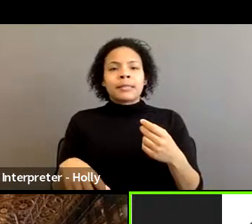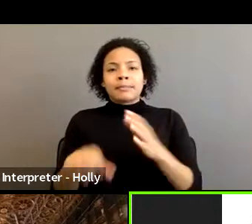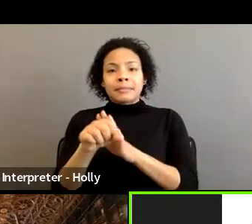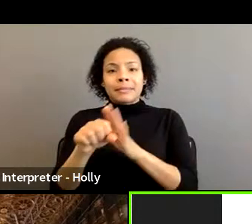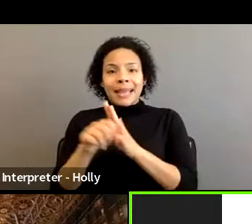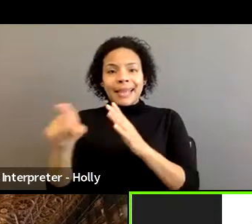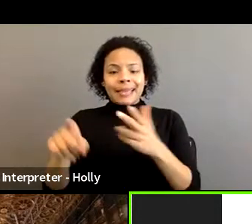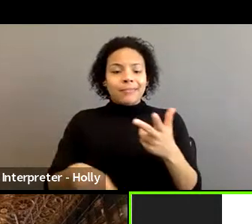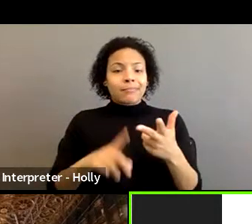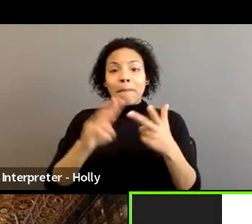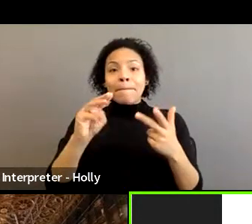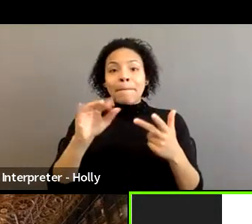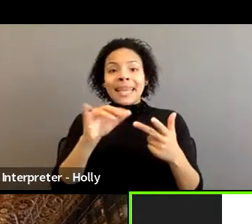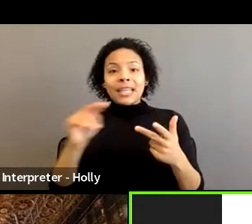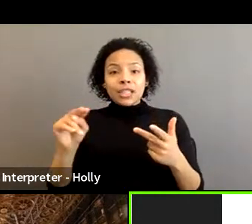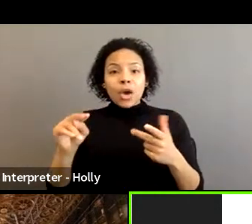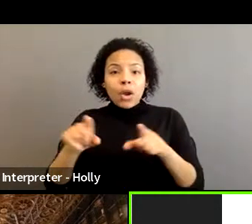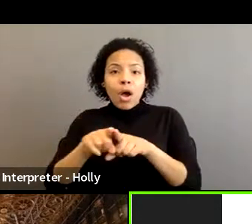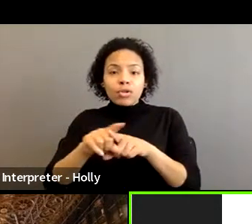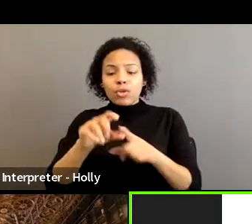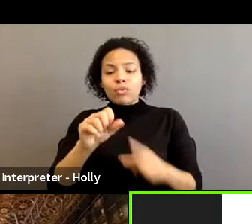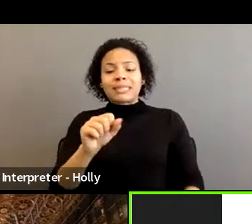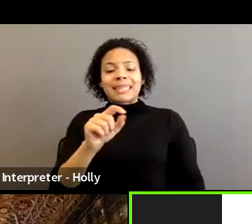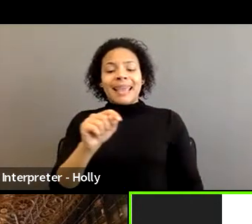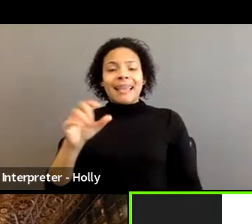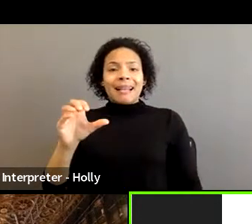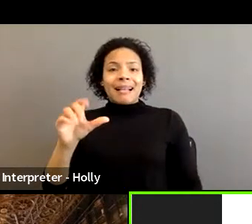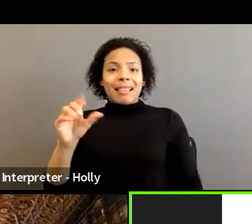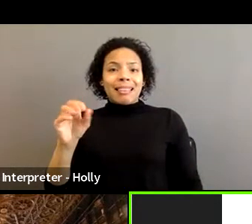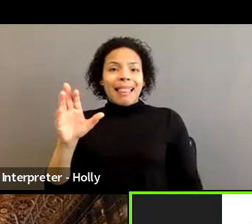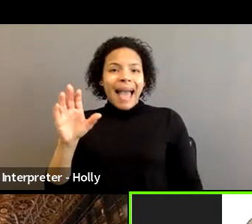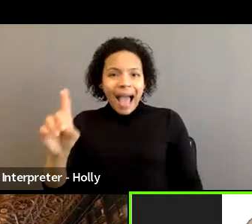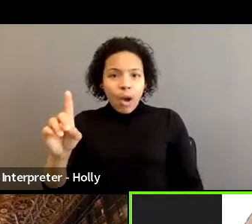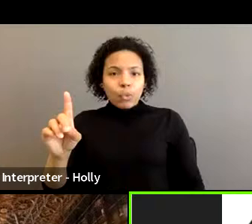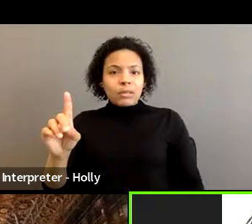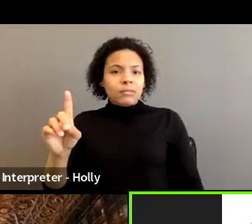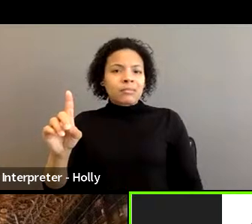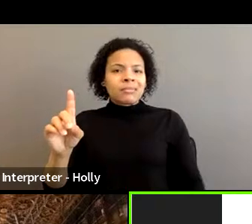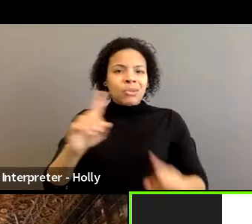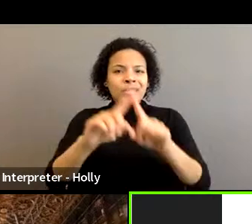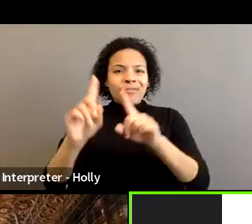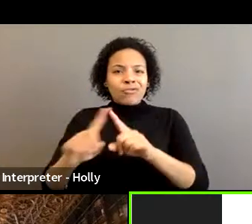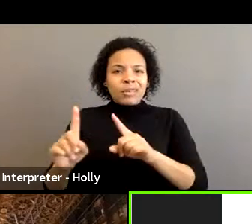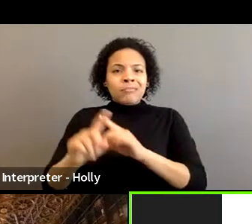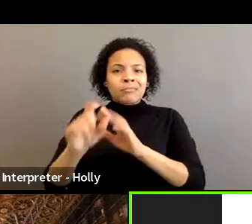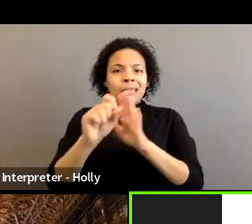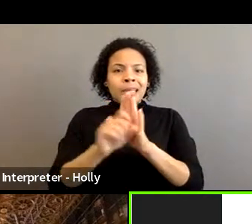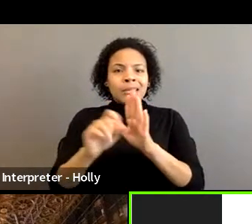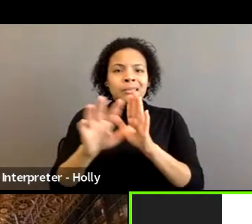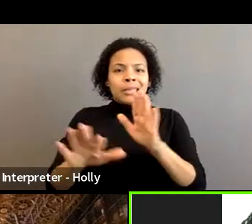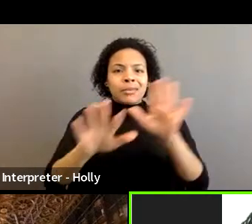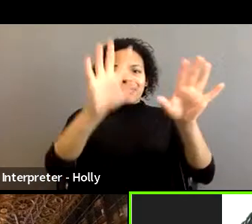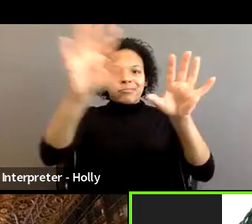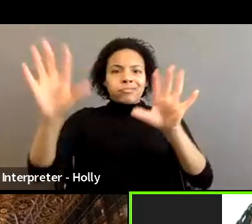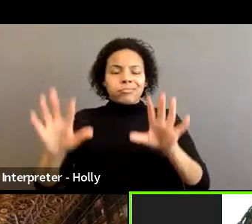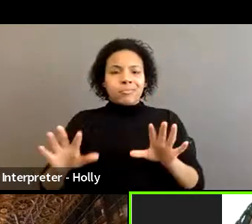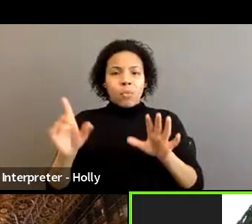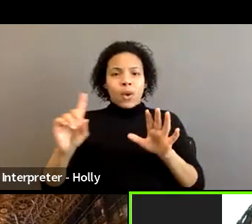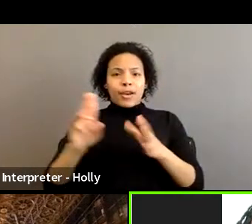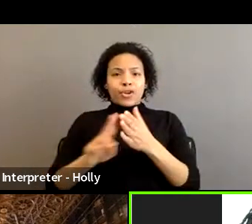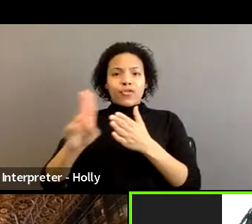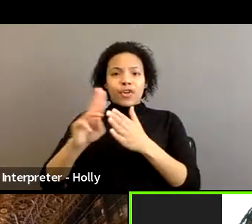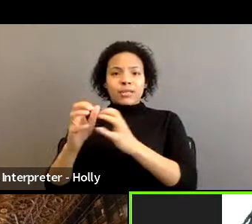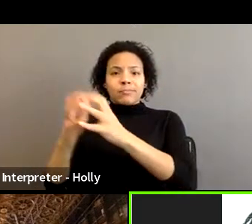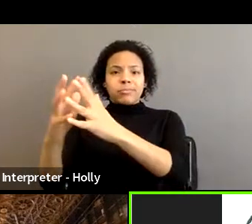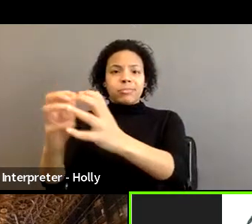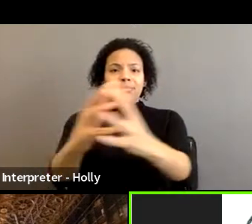Cloud, Minnesota, things of that nature. Presence of, Black organizations within the community is really big,